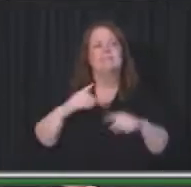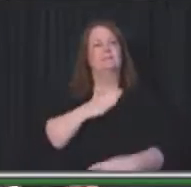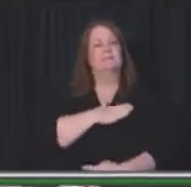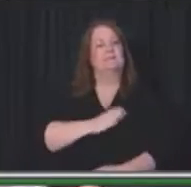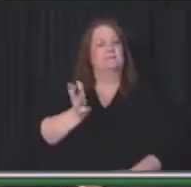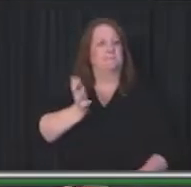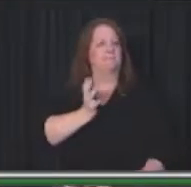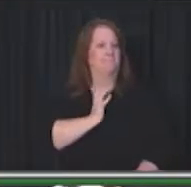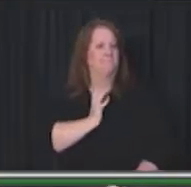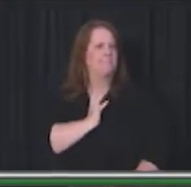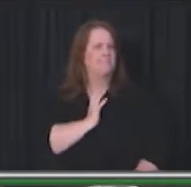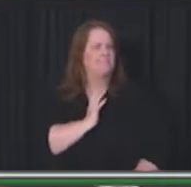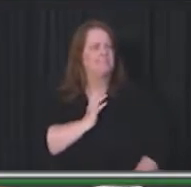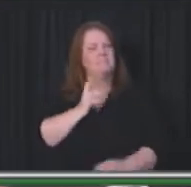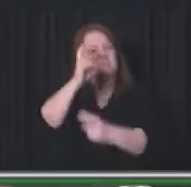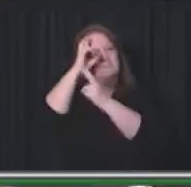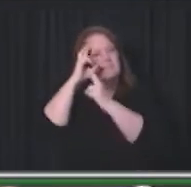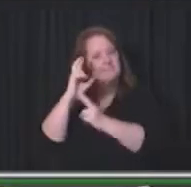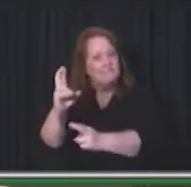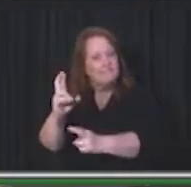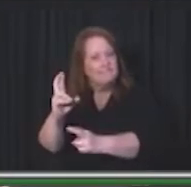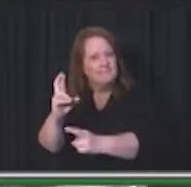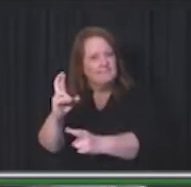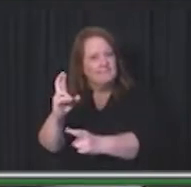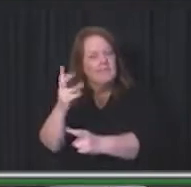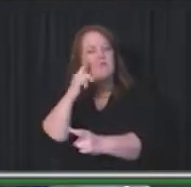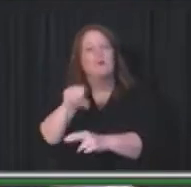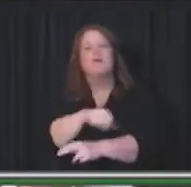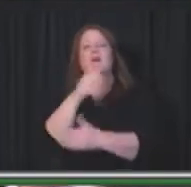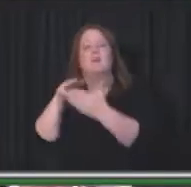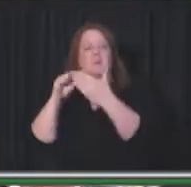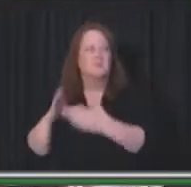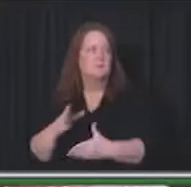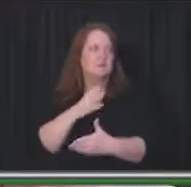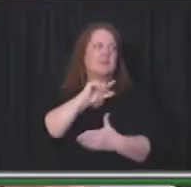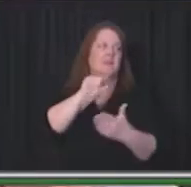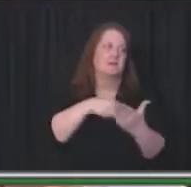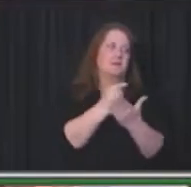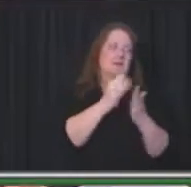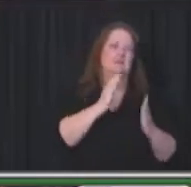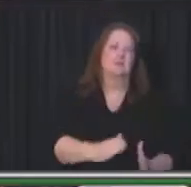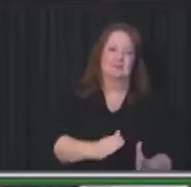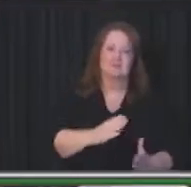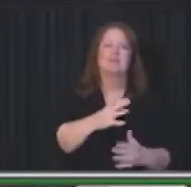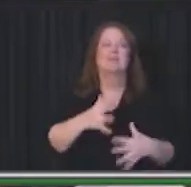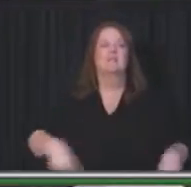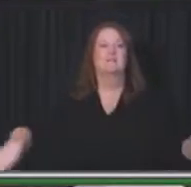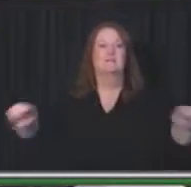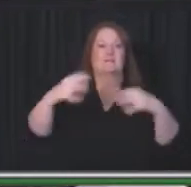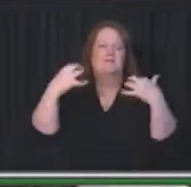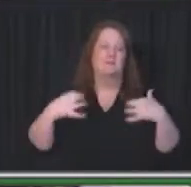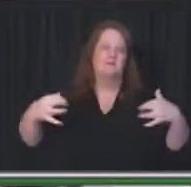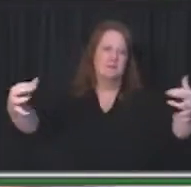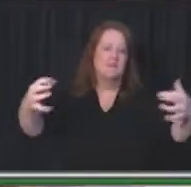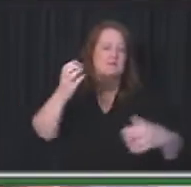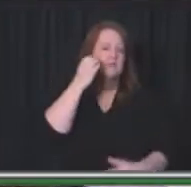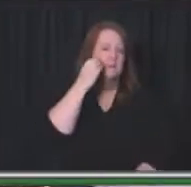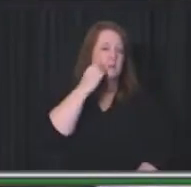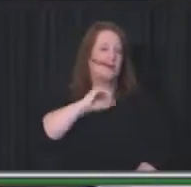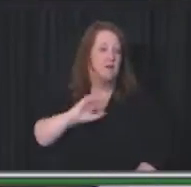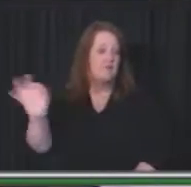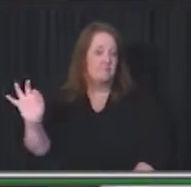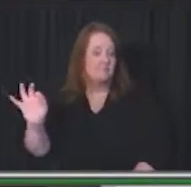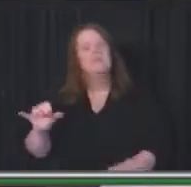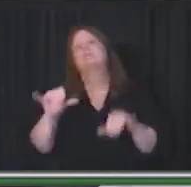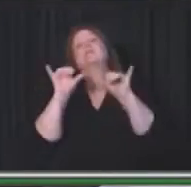appropriate decorum and show respect for fellow students and graduates and members of the audience. Please turn off your cell phones,